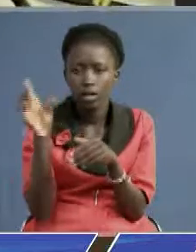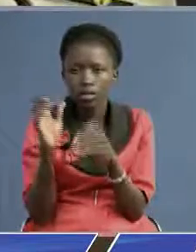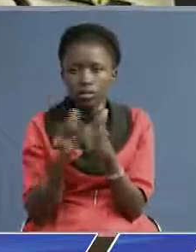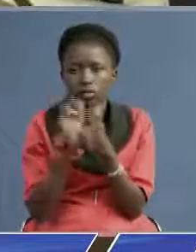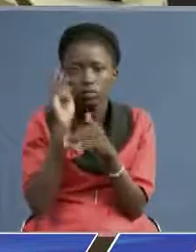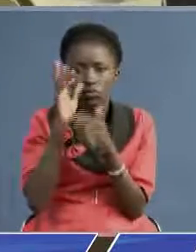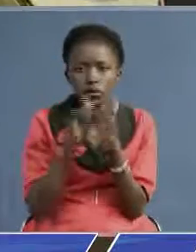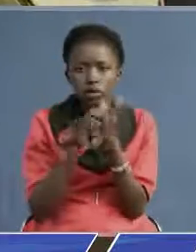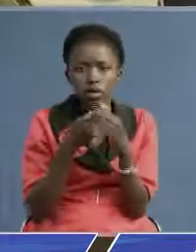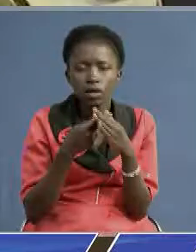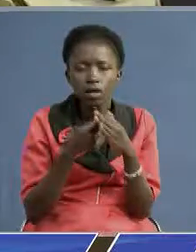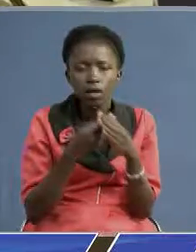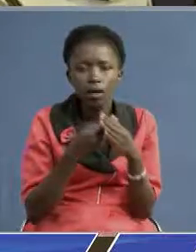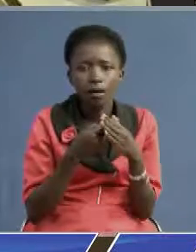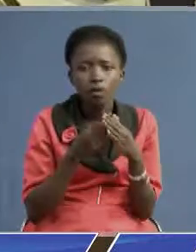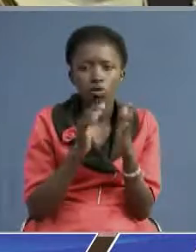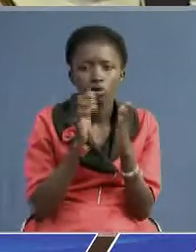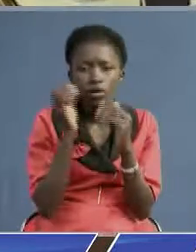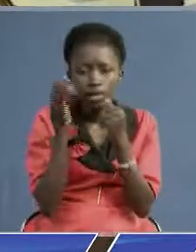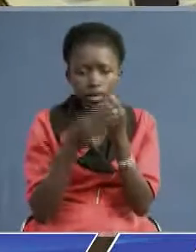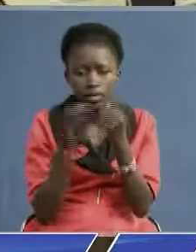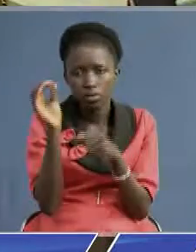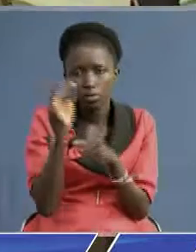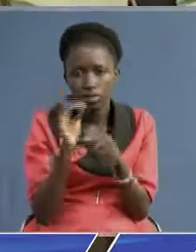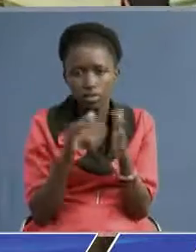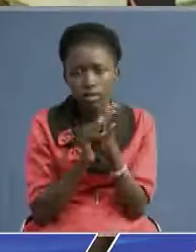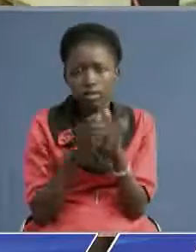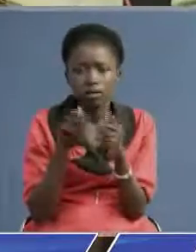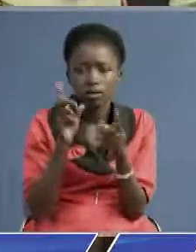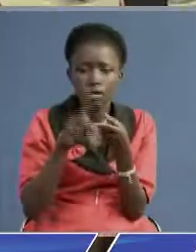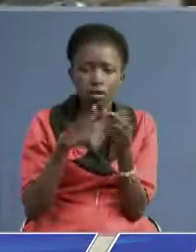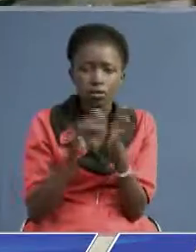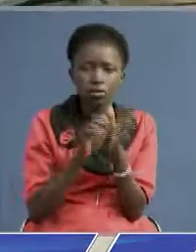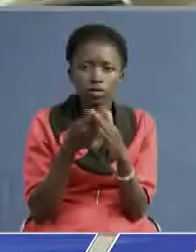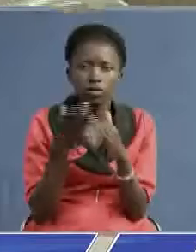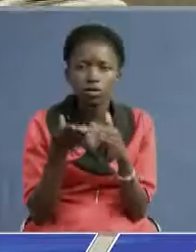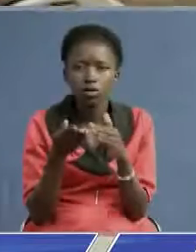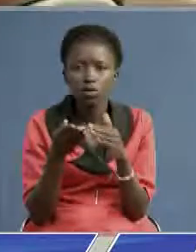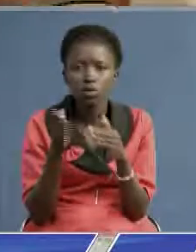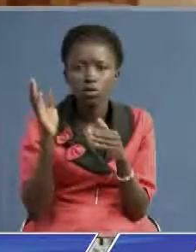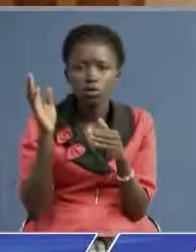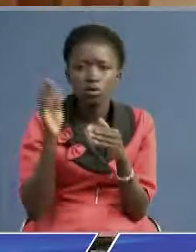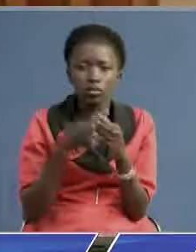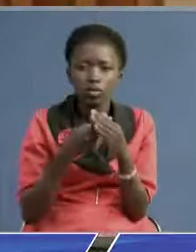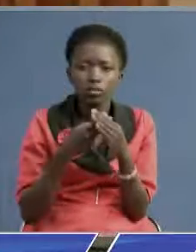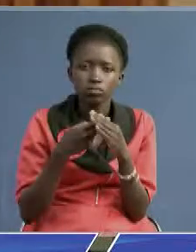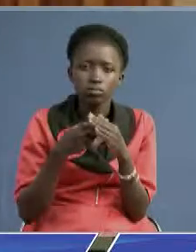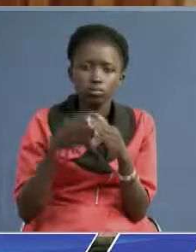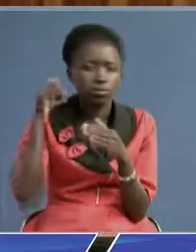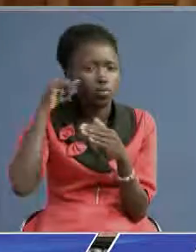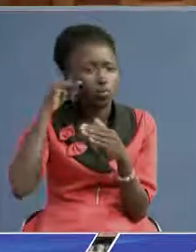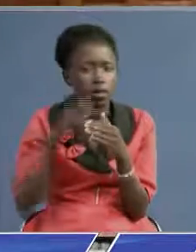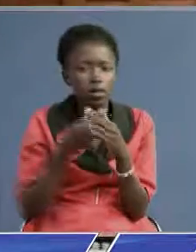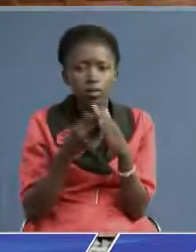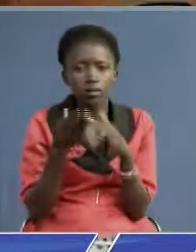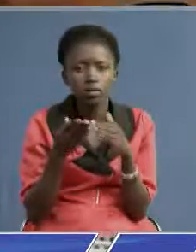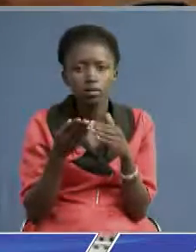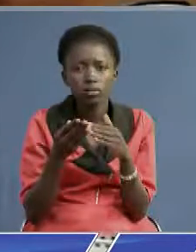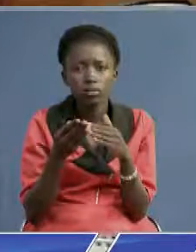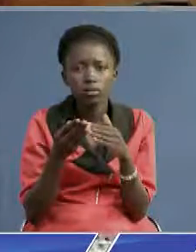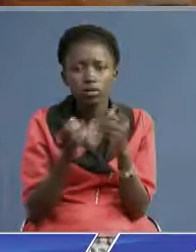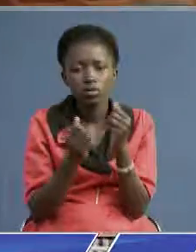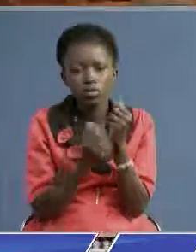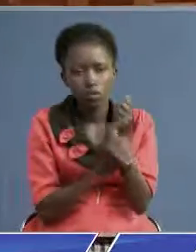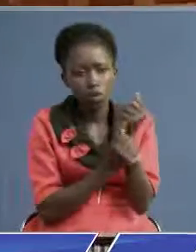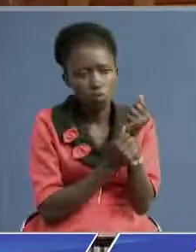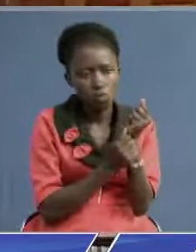the tax on petroleum products at 8%, while increased taxes on mobile money transfers and salaries in a bid to finance